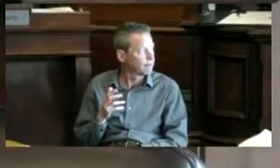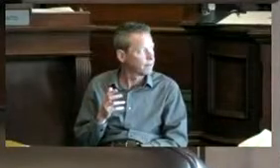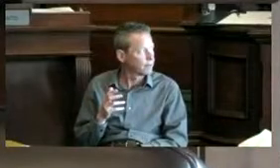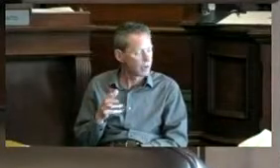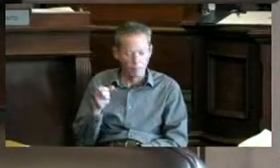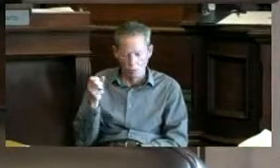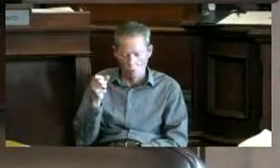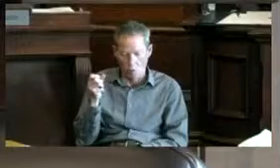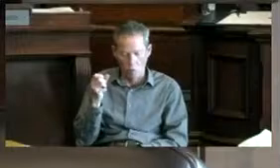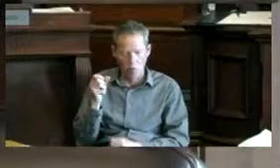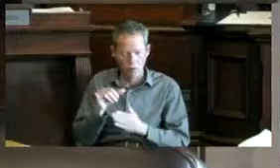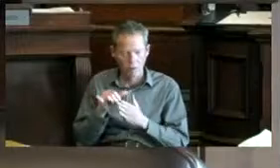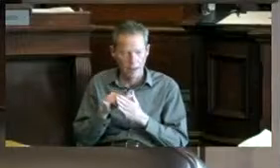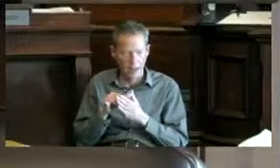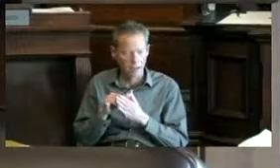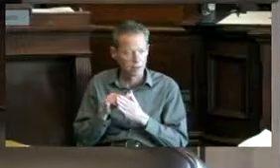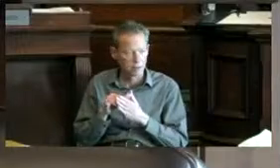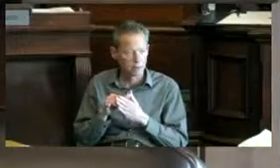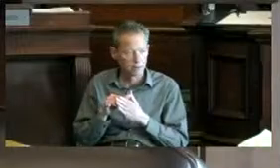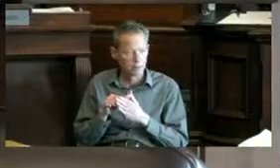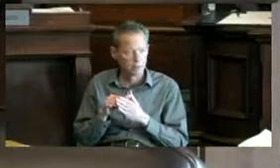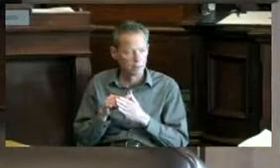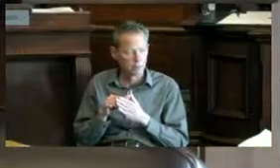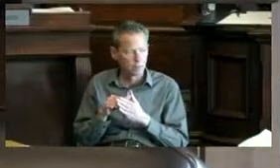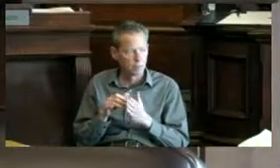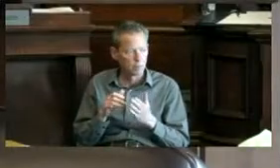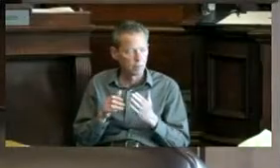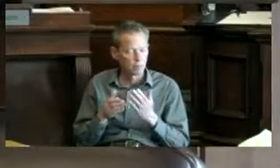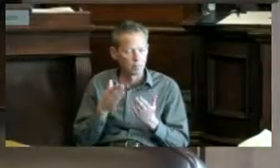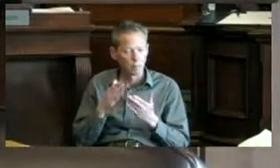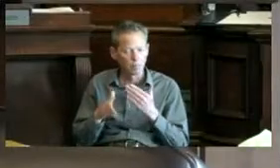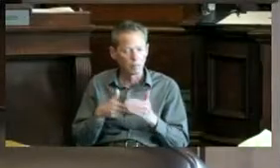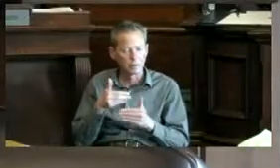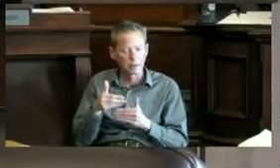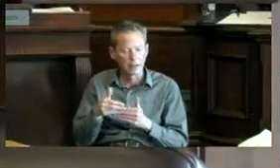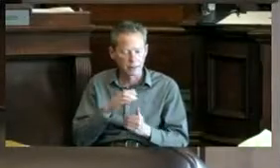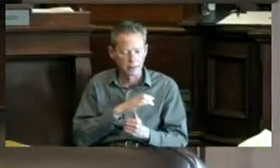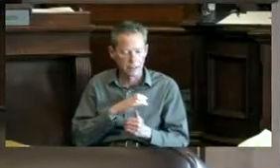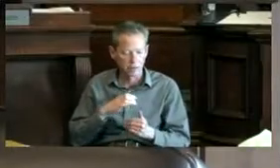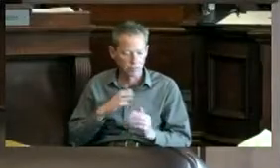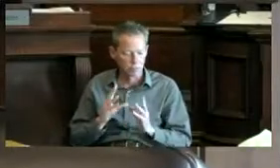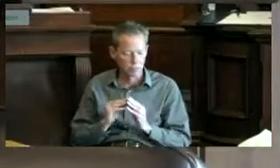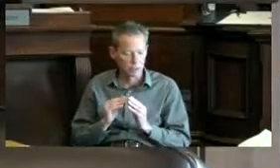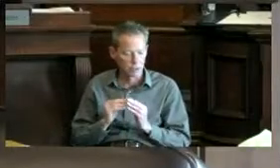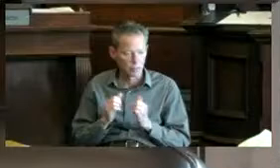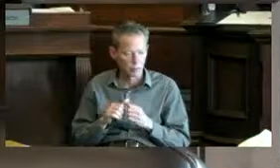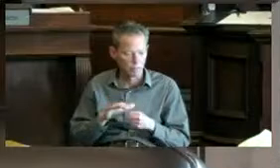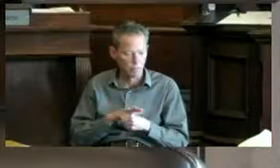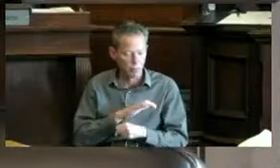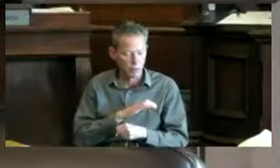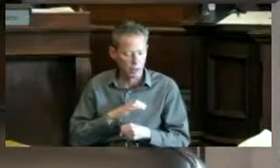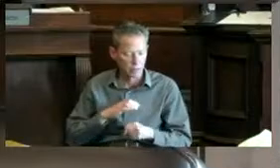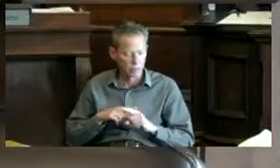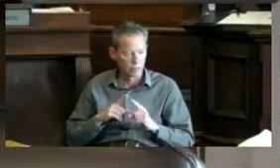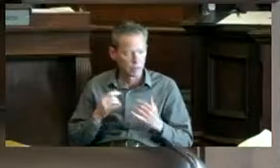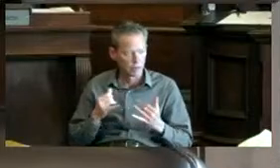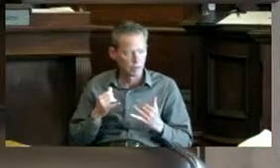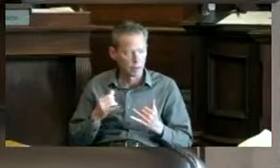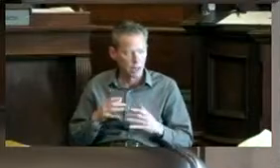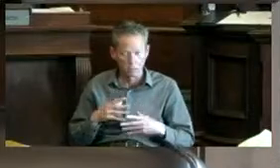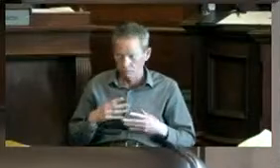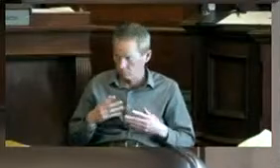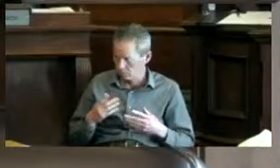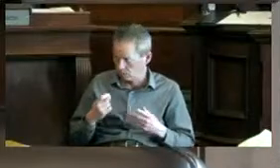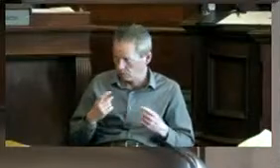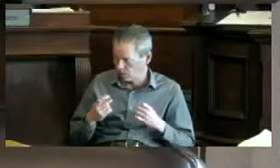I'm going to hold this, and then most likely we will bring this forward to next council meeting, the full council meeting. But right now I can take questions